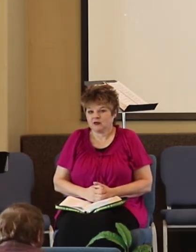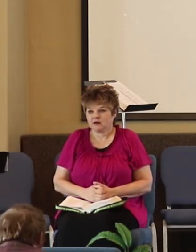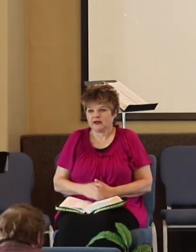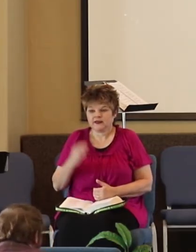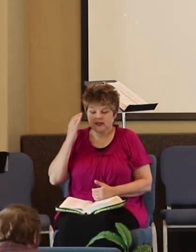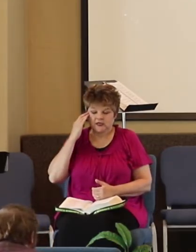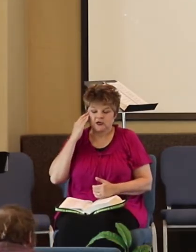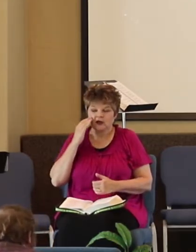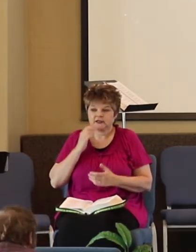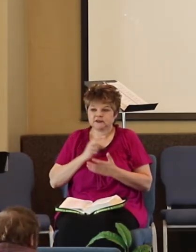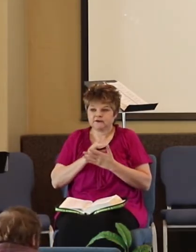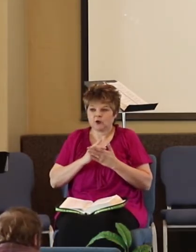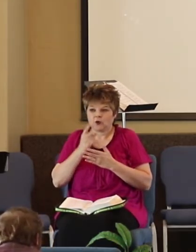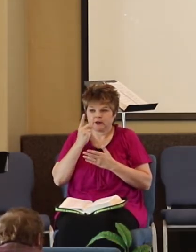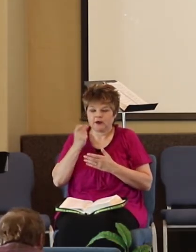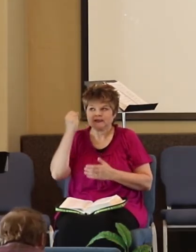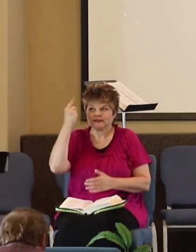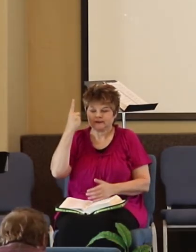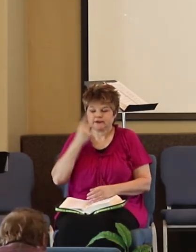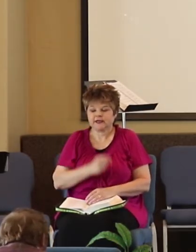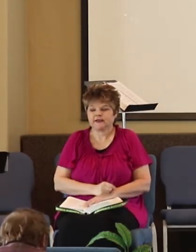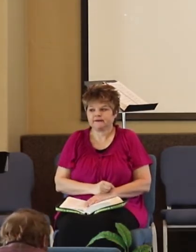And the knowledge of the Holy One is understanding.